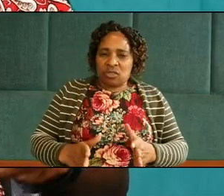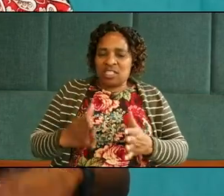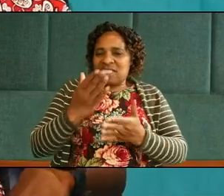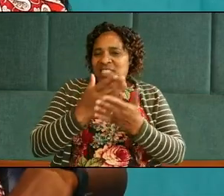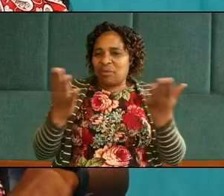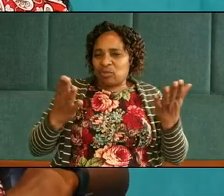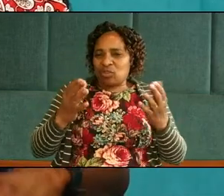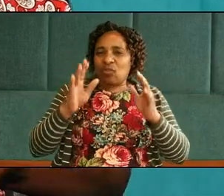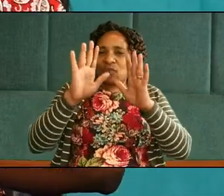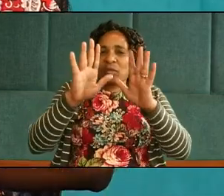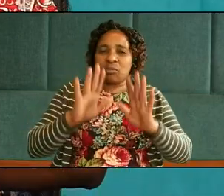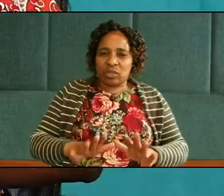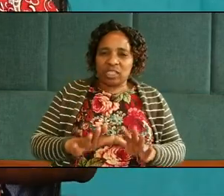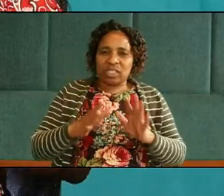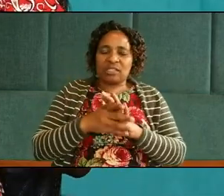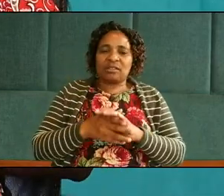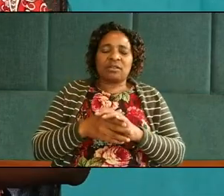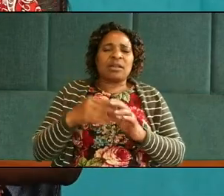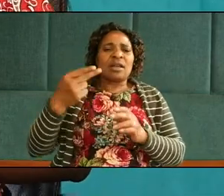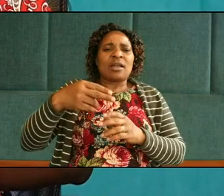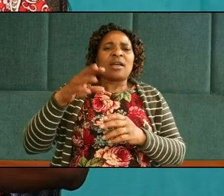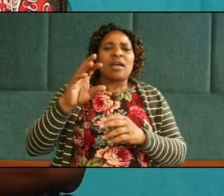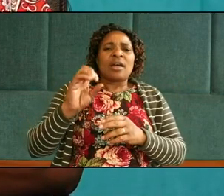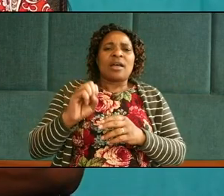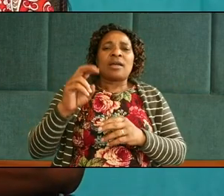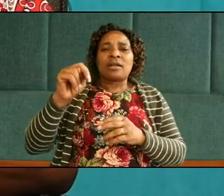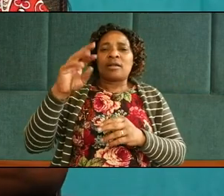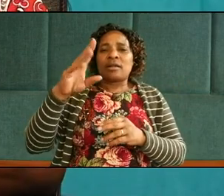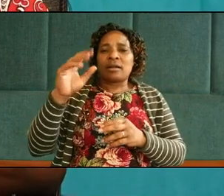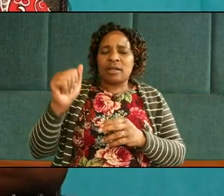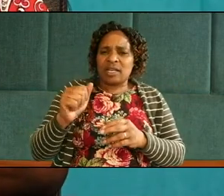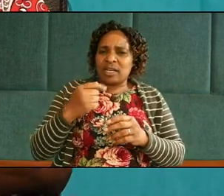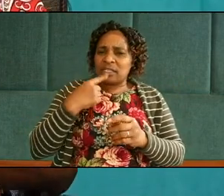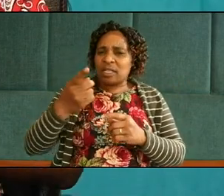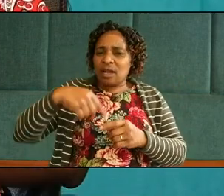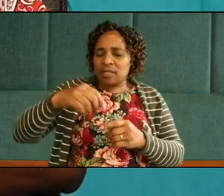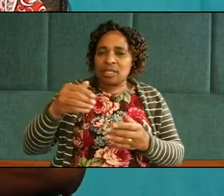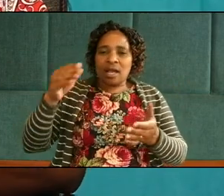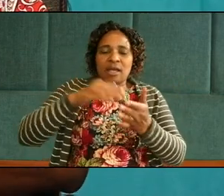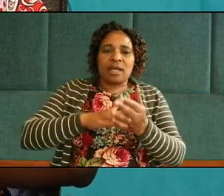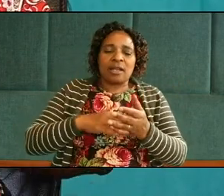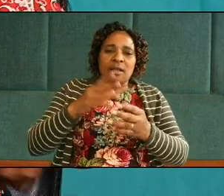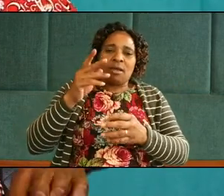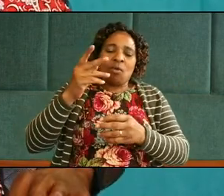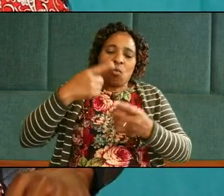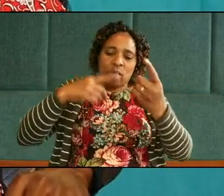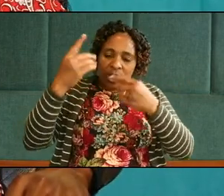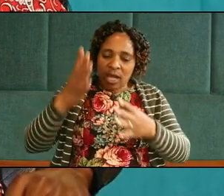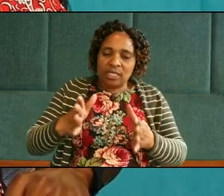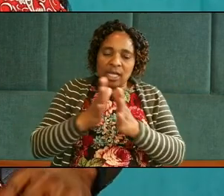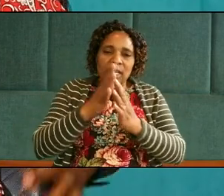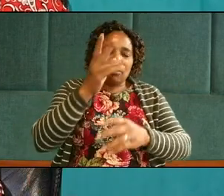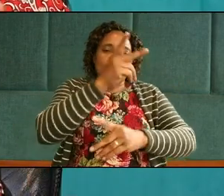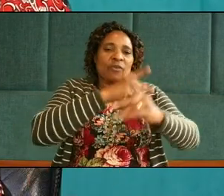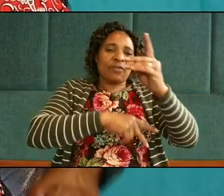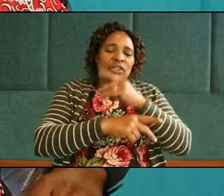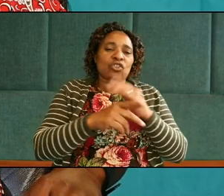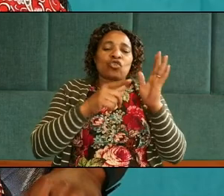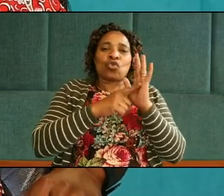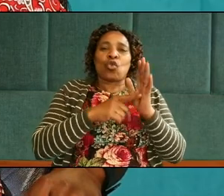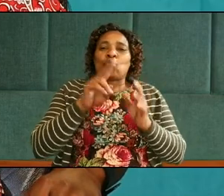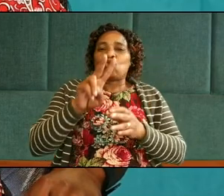of immense importance. Huh? Henry, why don't you tell us again about patriarchs and prophets, reflecting on